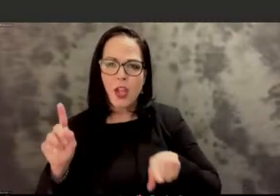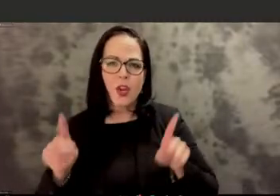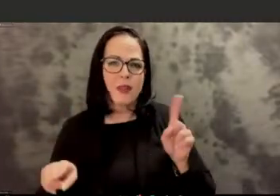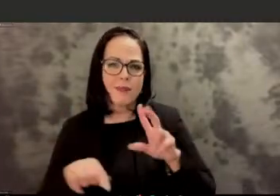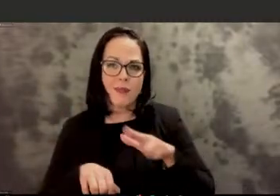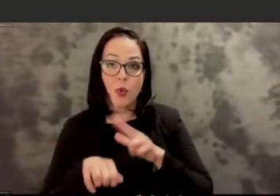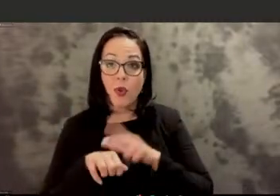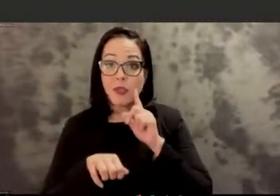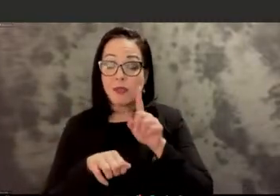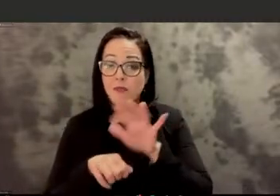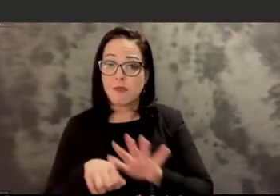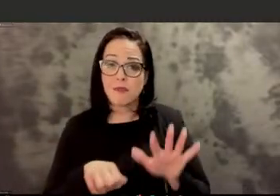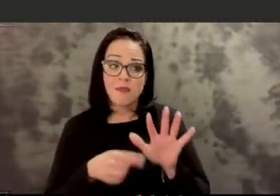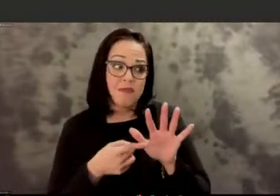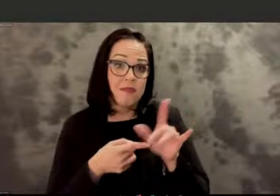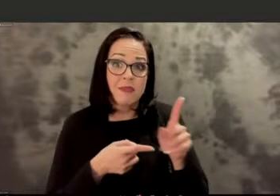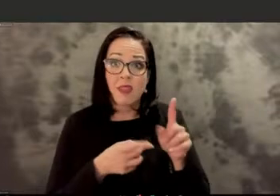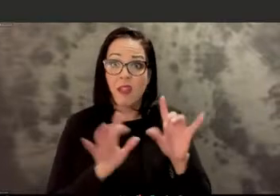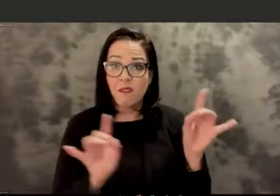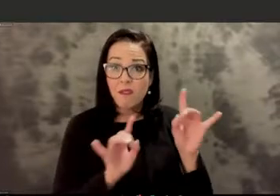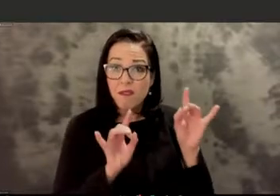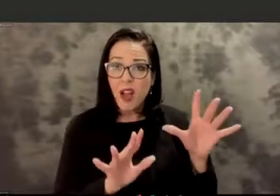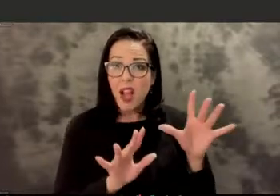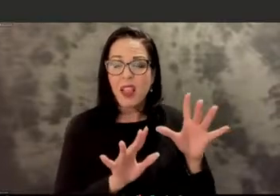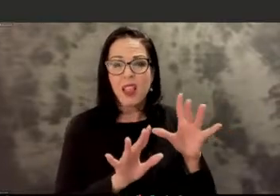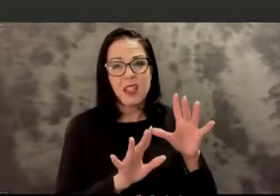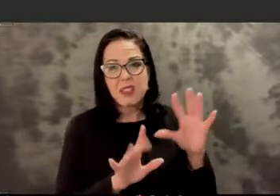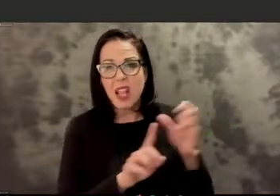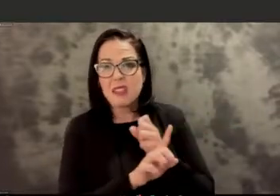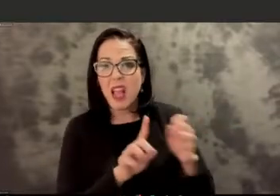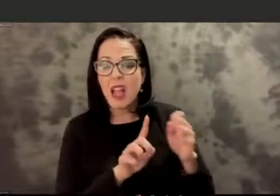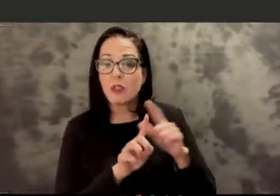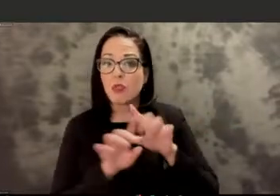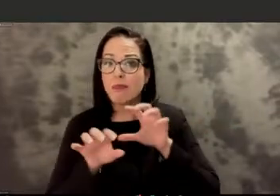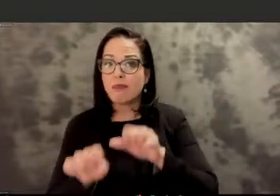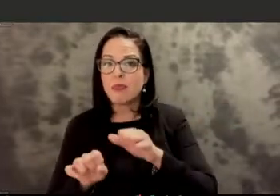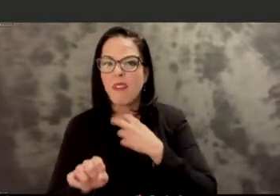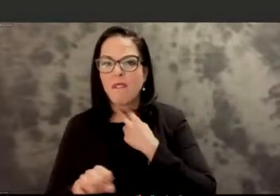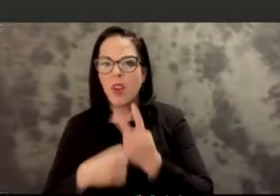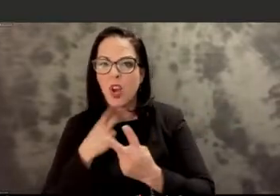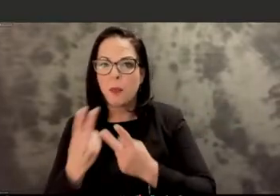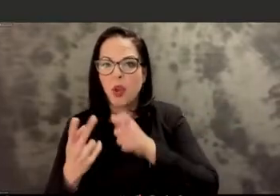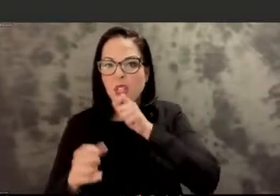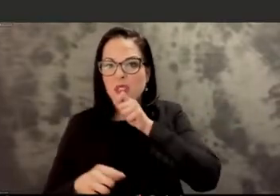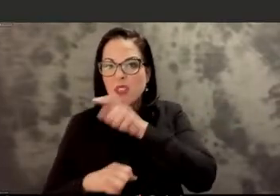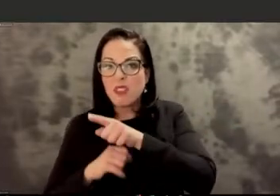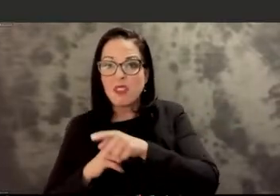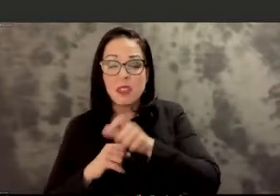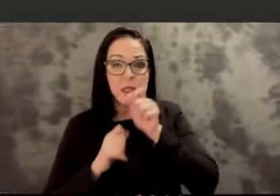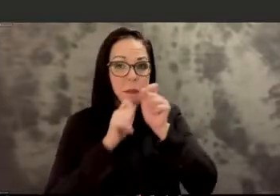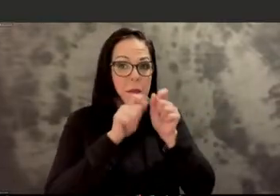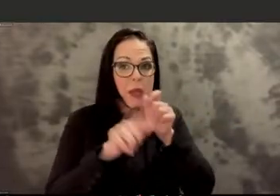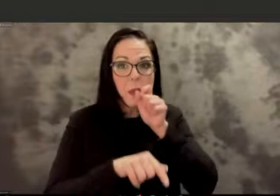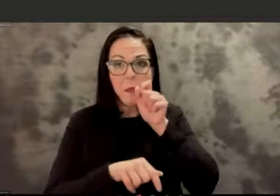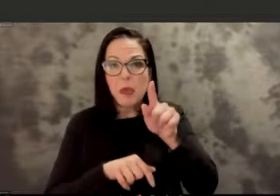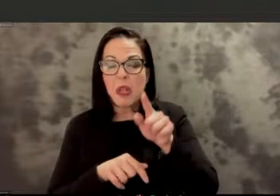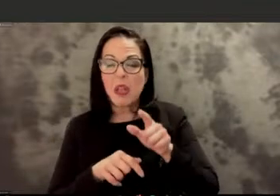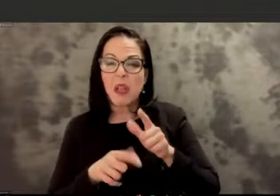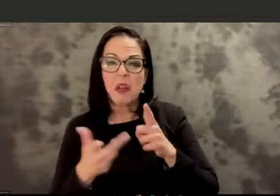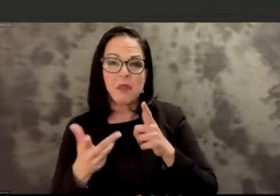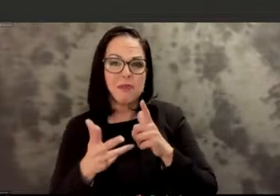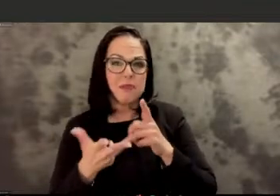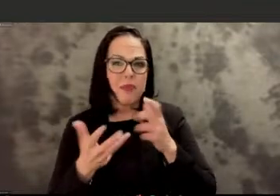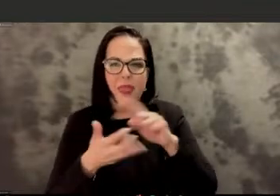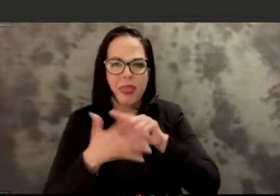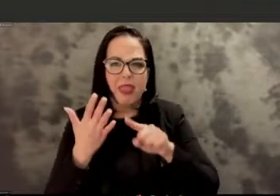outward violent attacks to verbal assaults to spitting, coughing, etc. But it